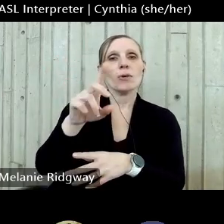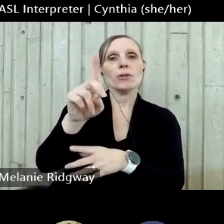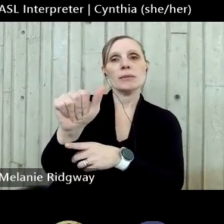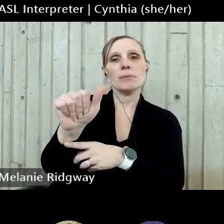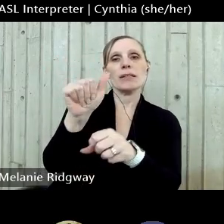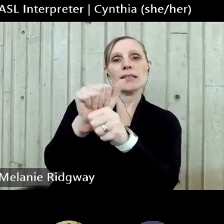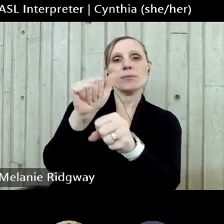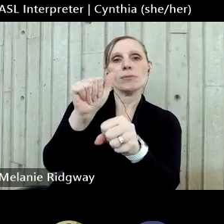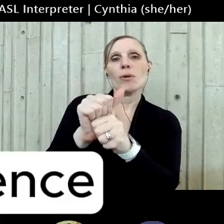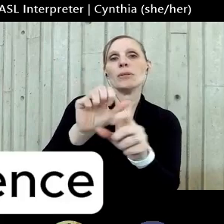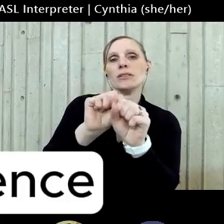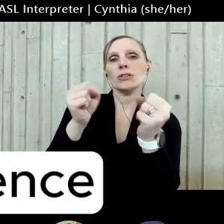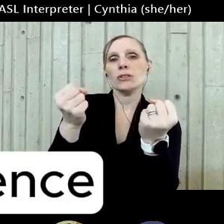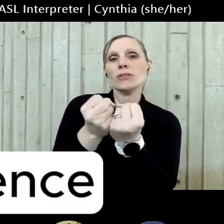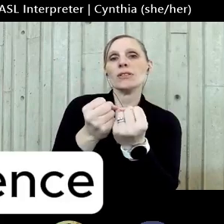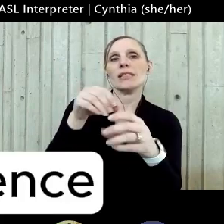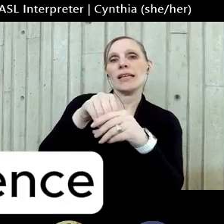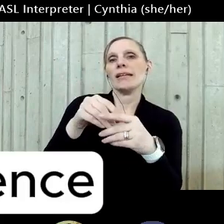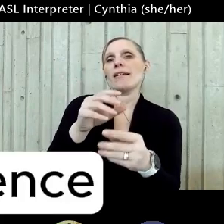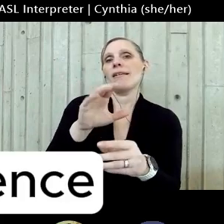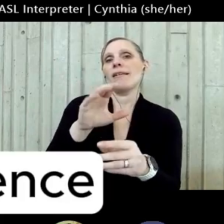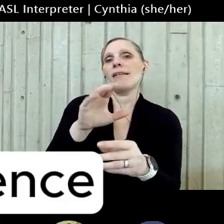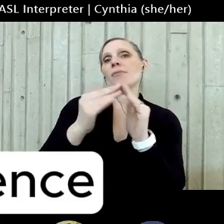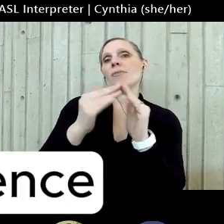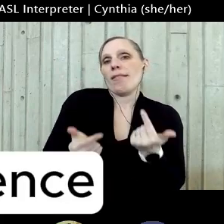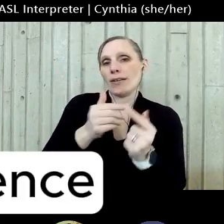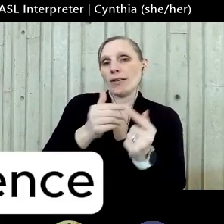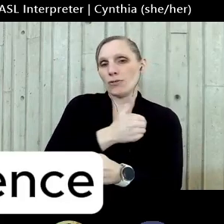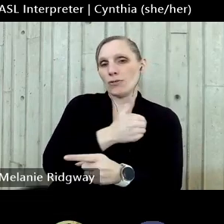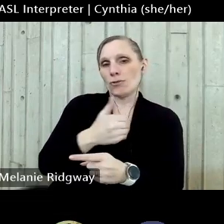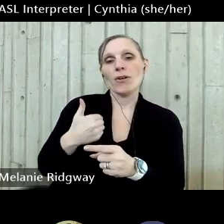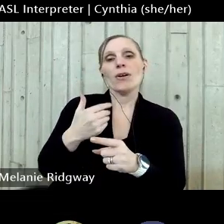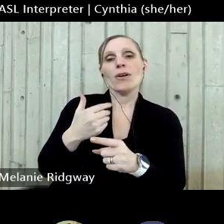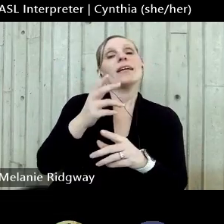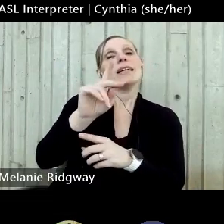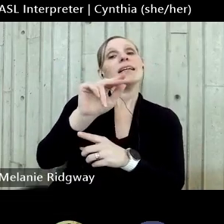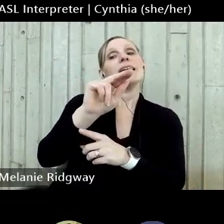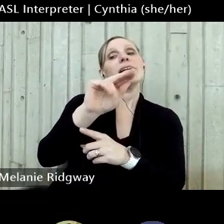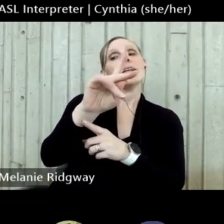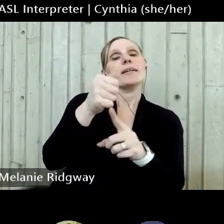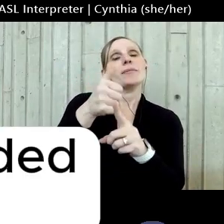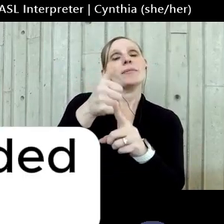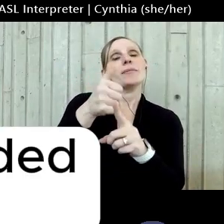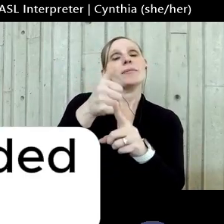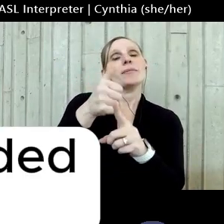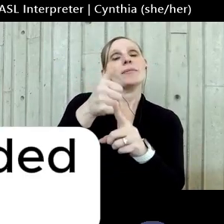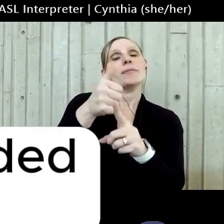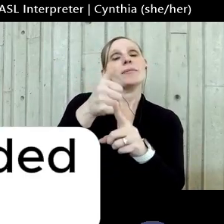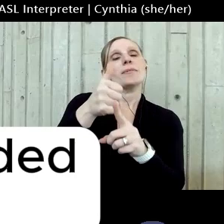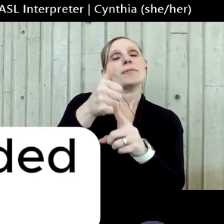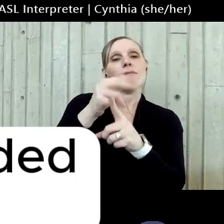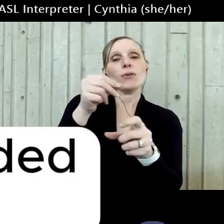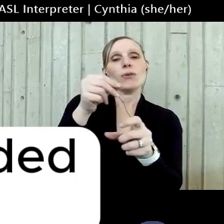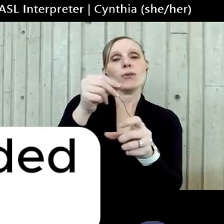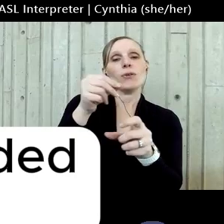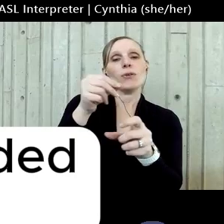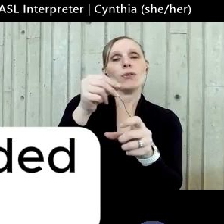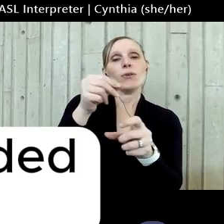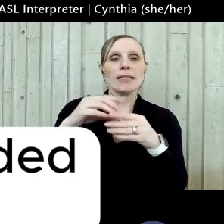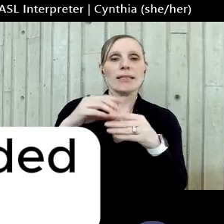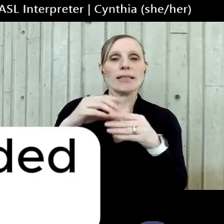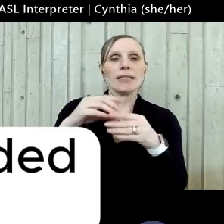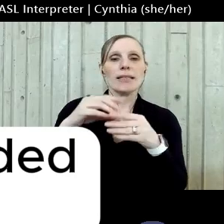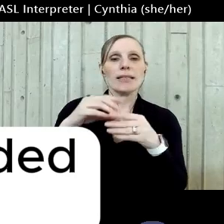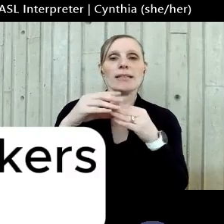little bit about Nick. Nick has over 30 years of leadership experience, specializing in disability workforce solutions across